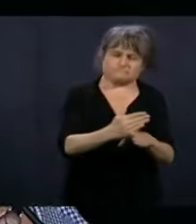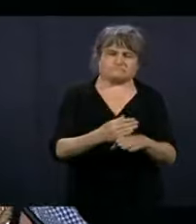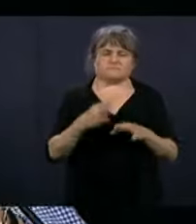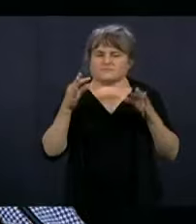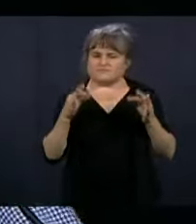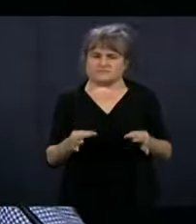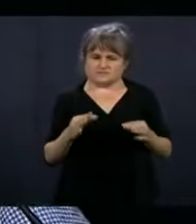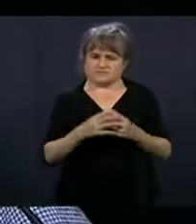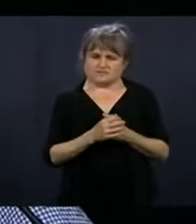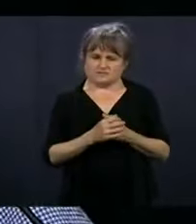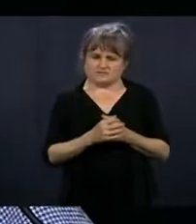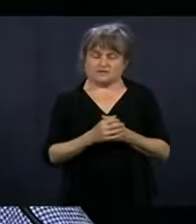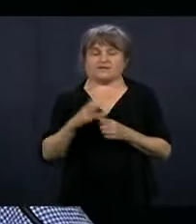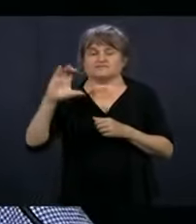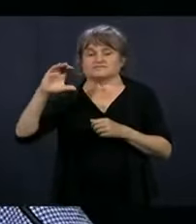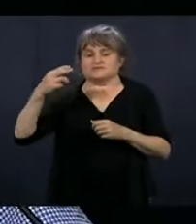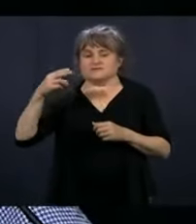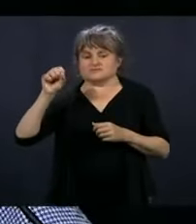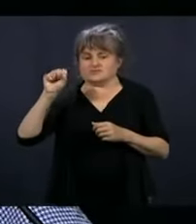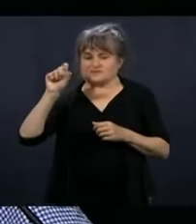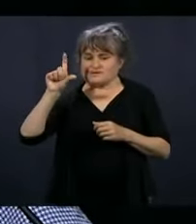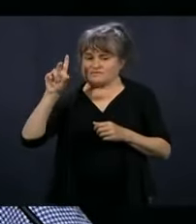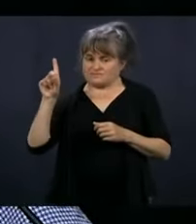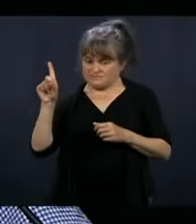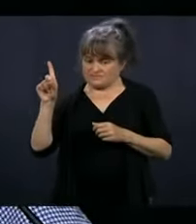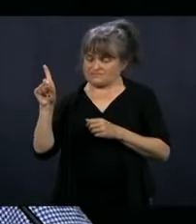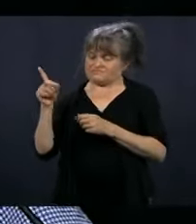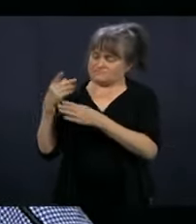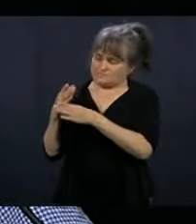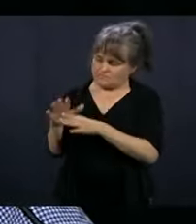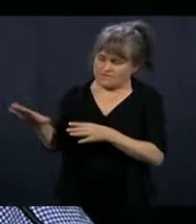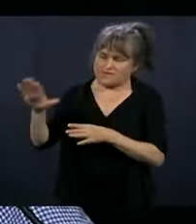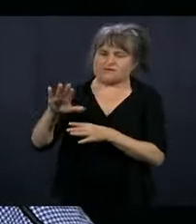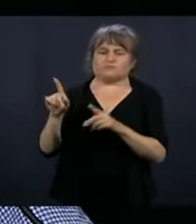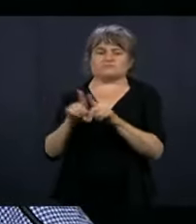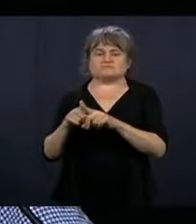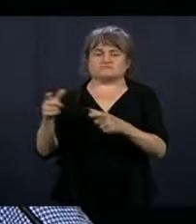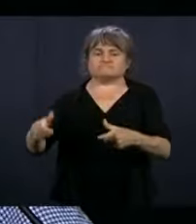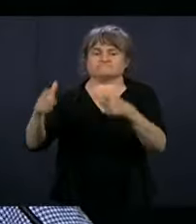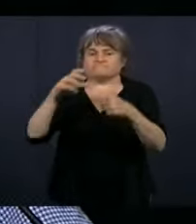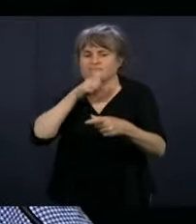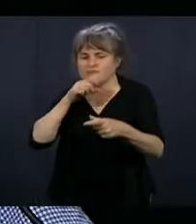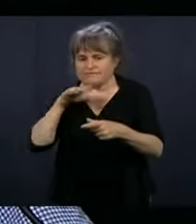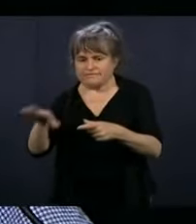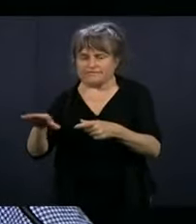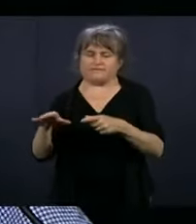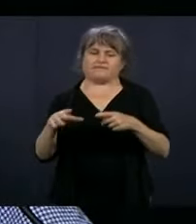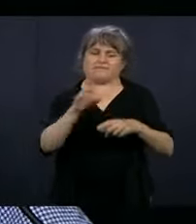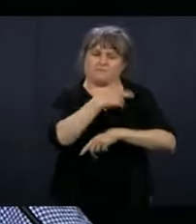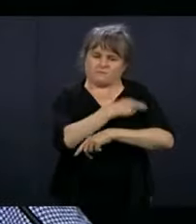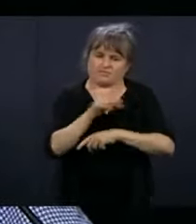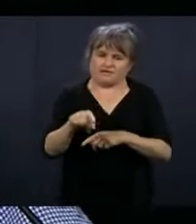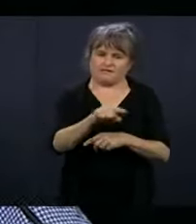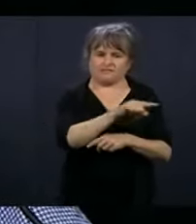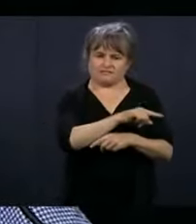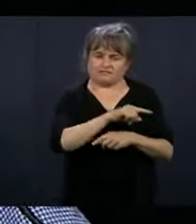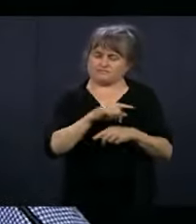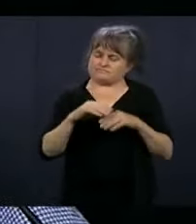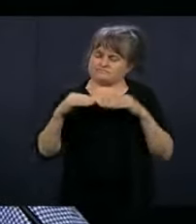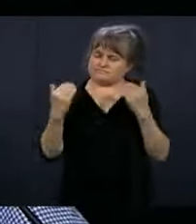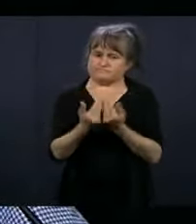And we have an entire operation in CHSLDs in terms of the residences, the hospitals.